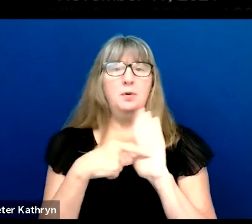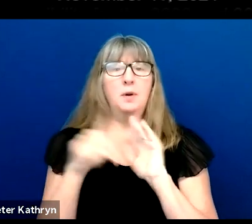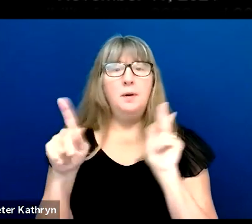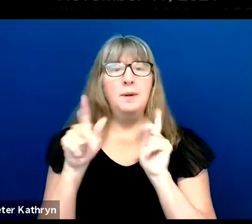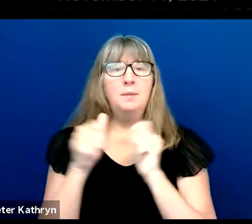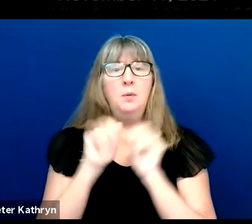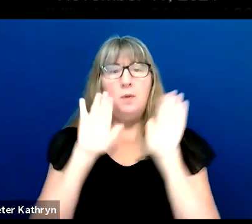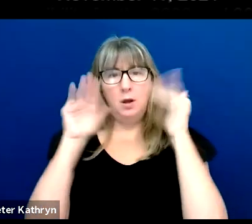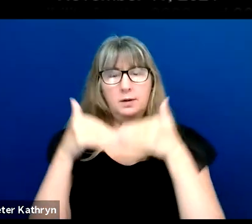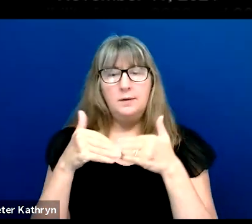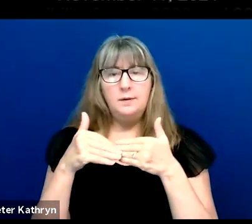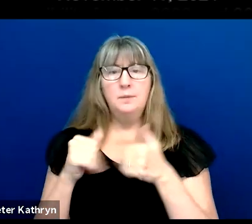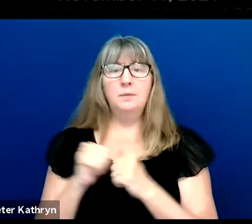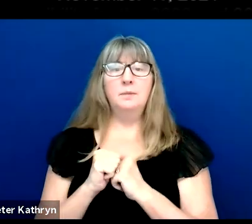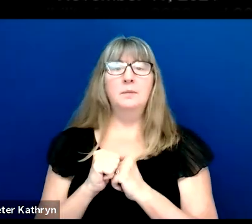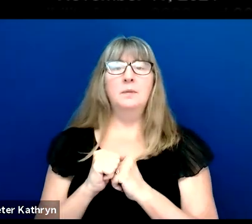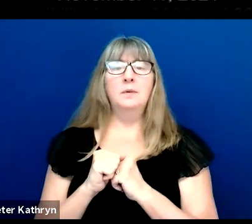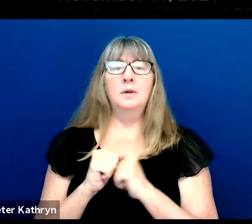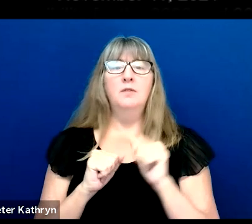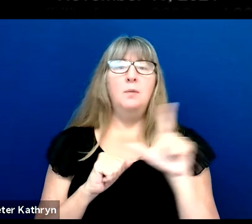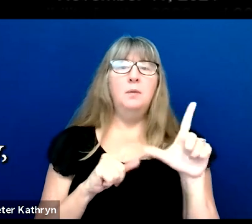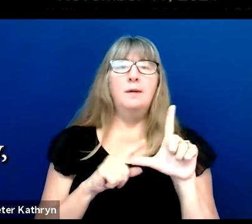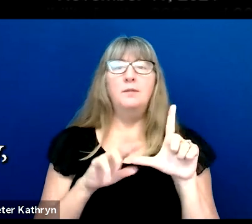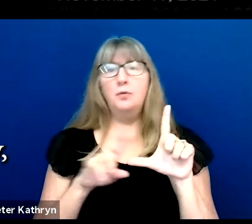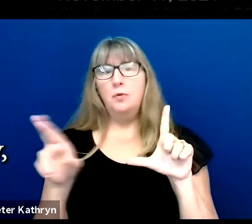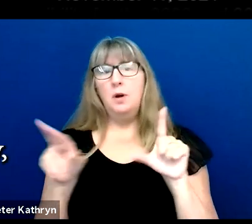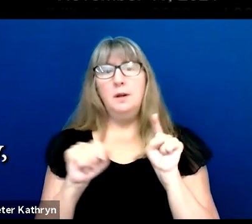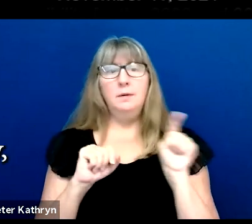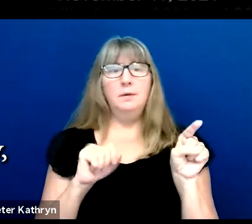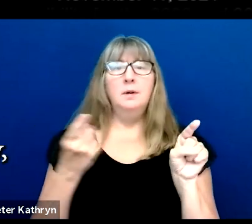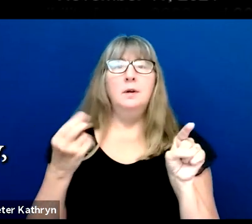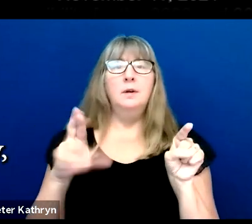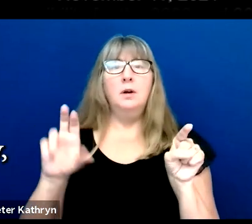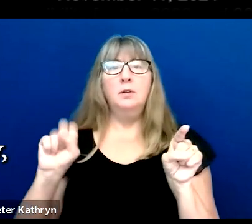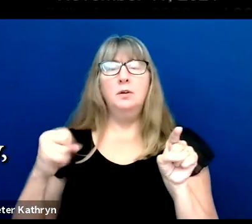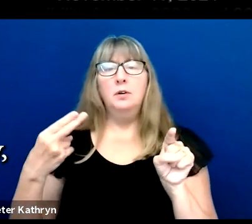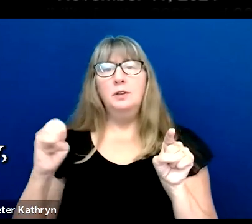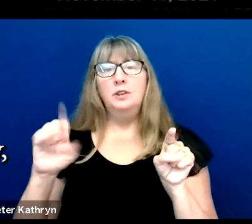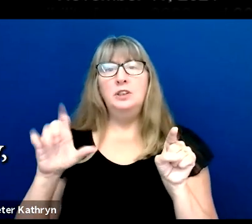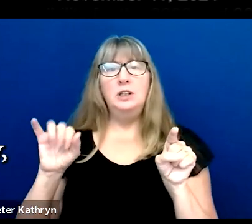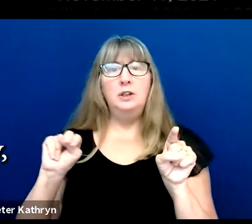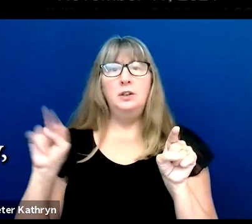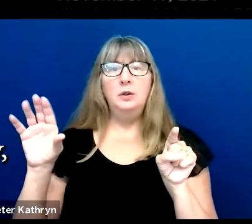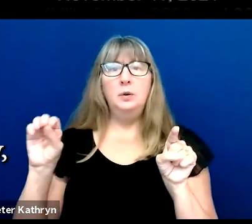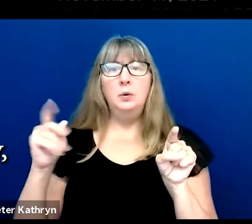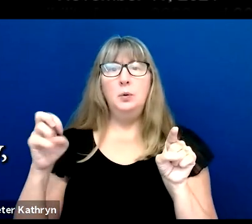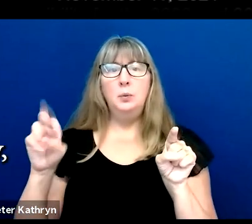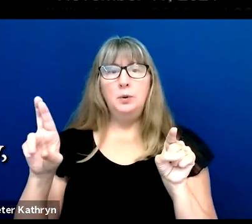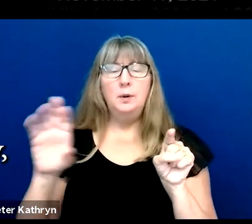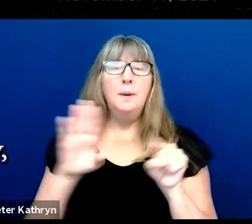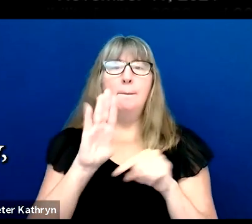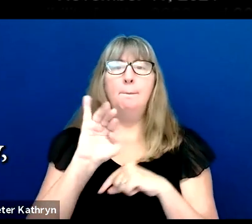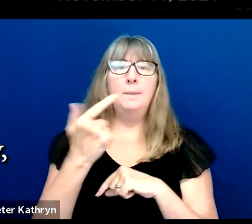autism. From left to right, we have Dr. Sheldon Cooper from The Big Bang Theory, Sam